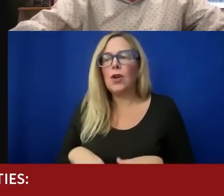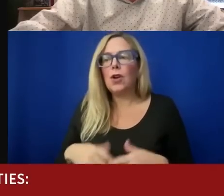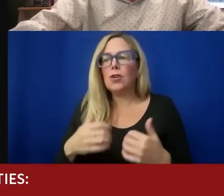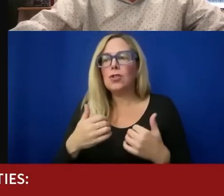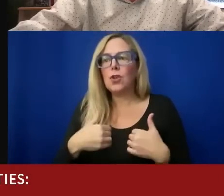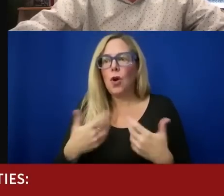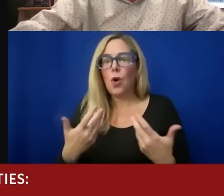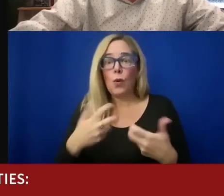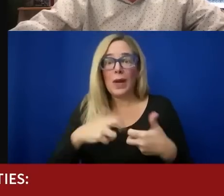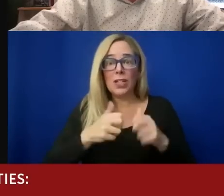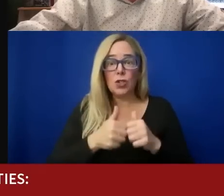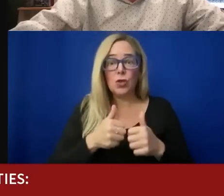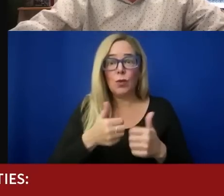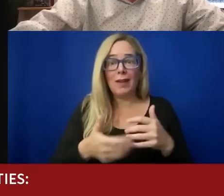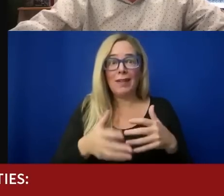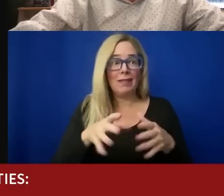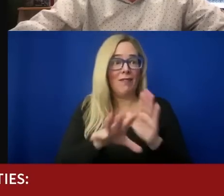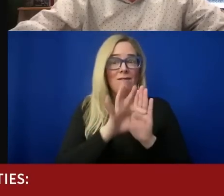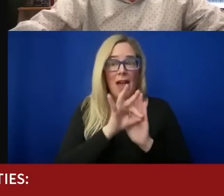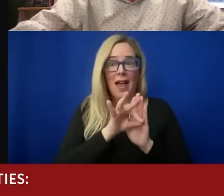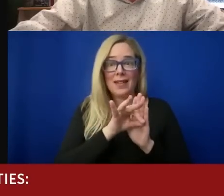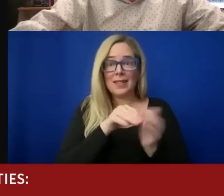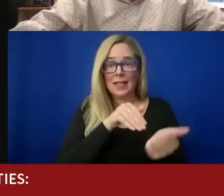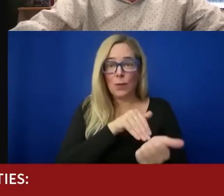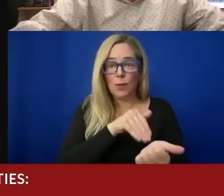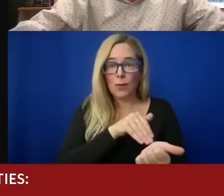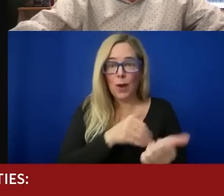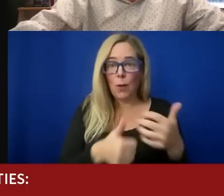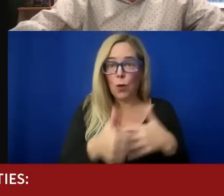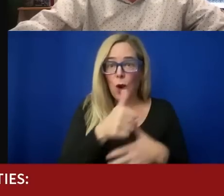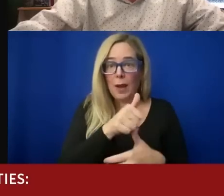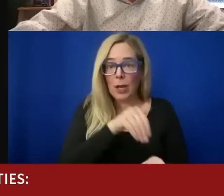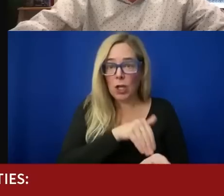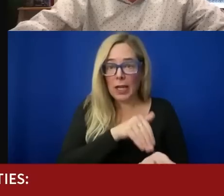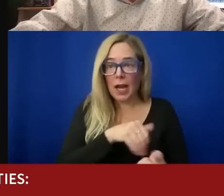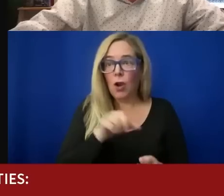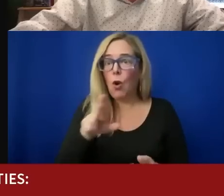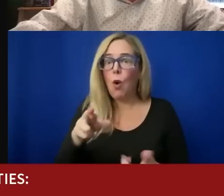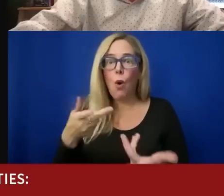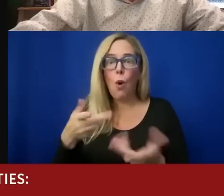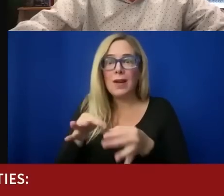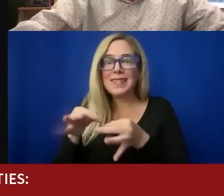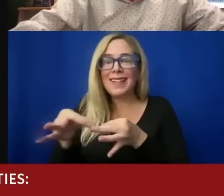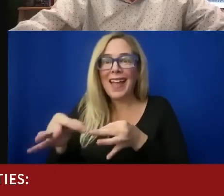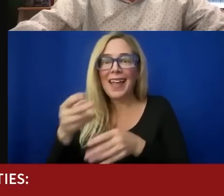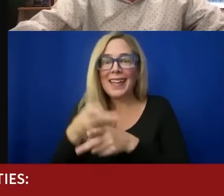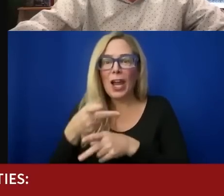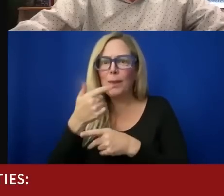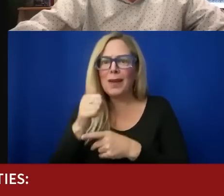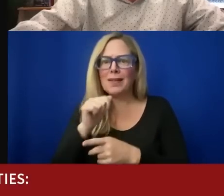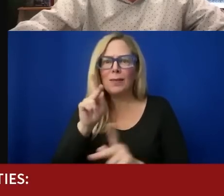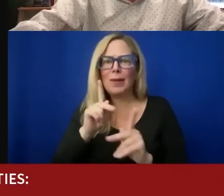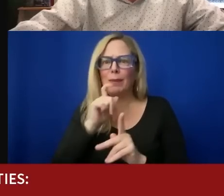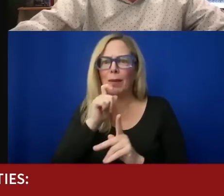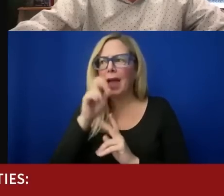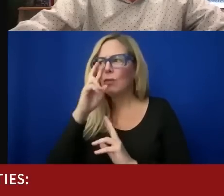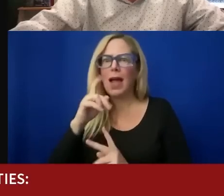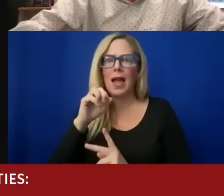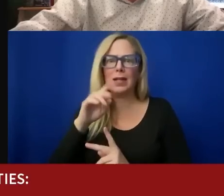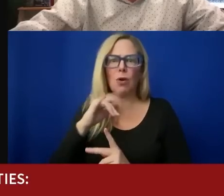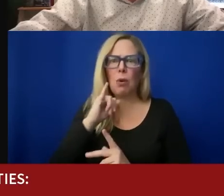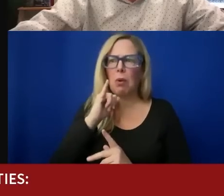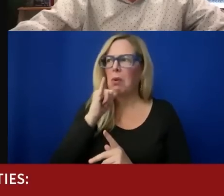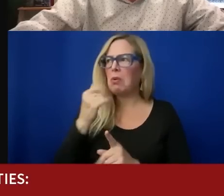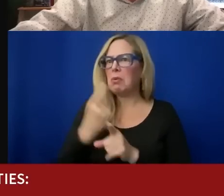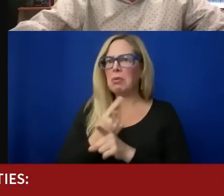having to delay care or be unable to obtain care due to disrespect or mistreatment. But when we asked folks why they delayed care,